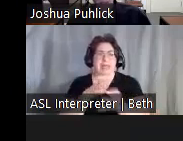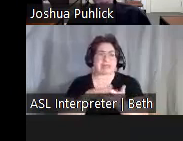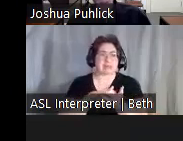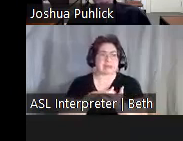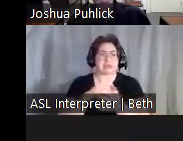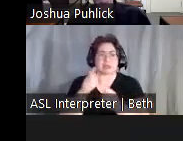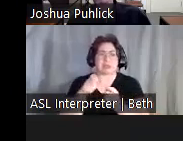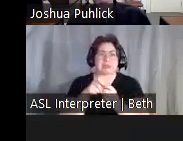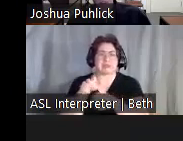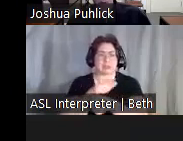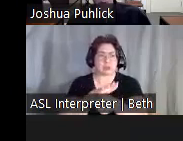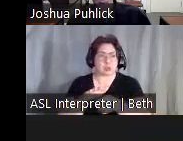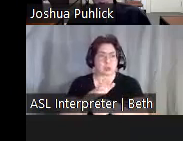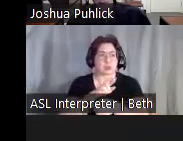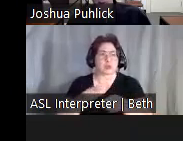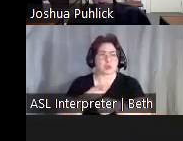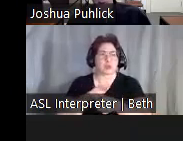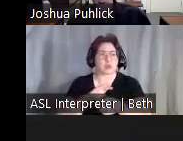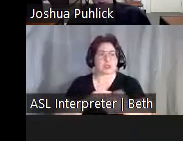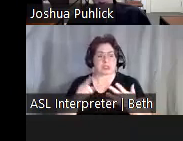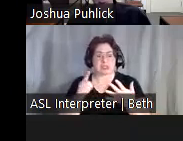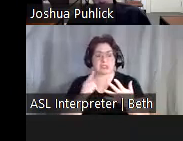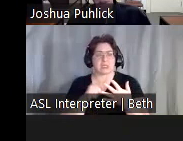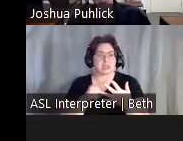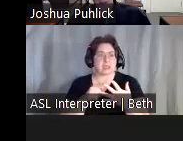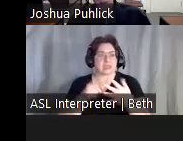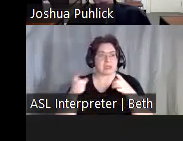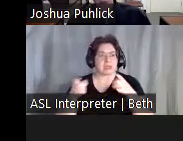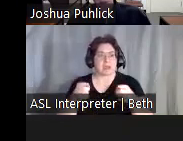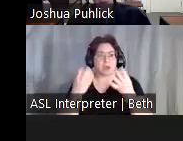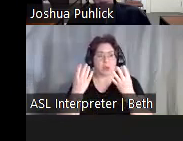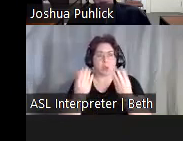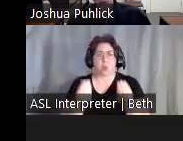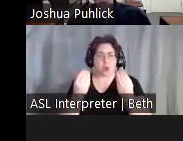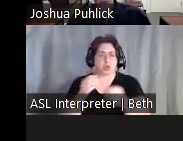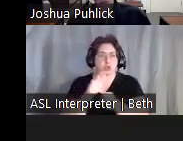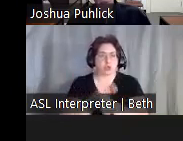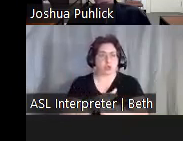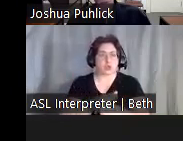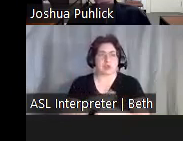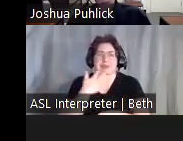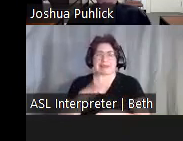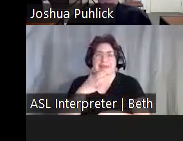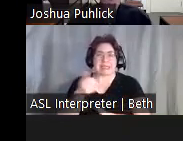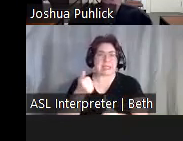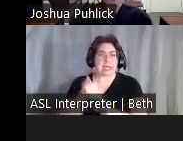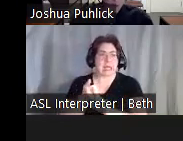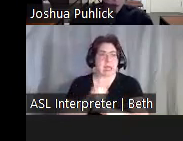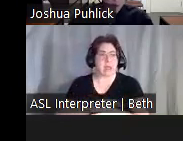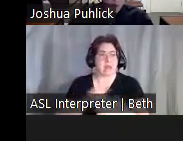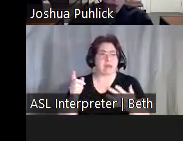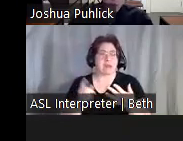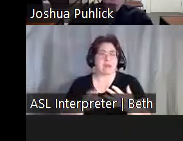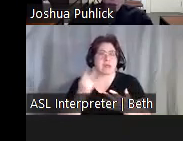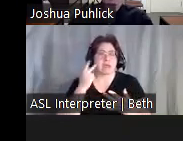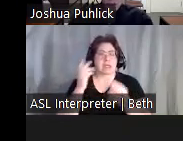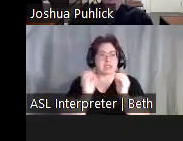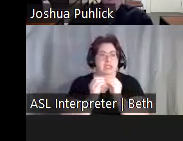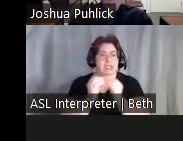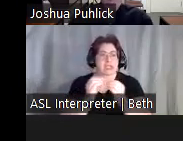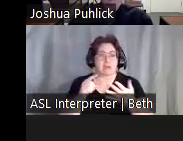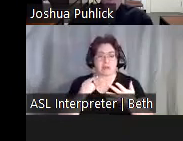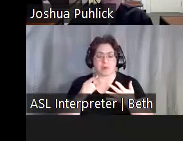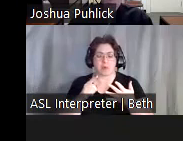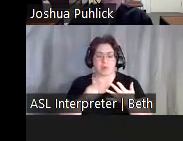need to mitigate moisture stress and heat impacts. And we're beginning to see more intermittent